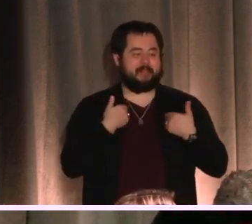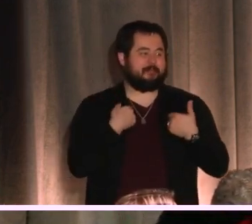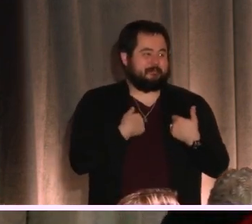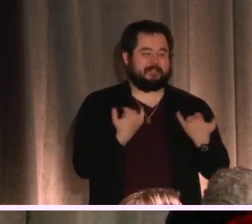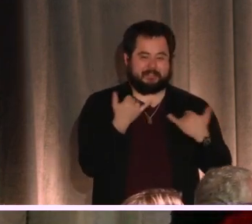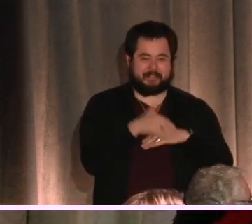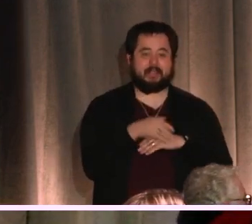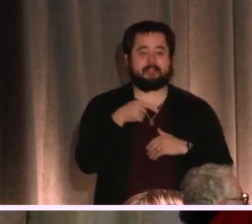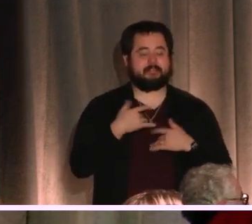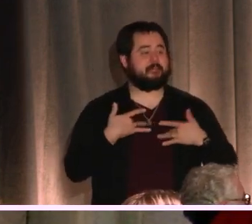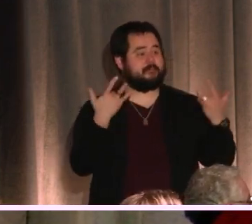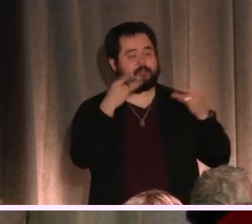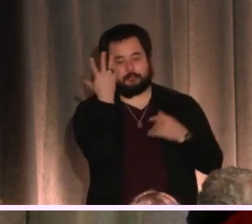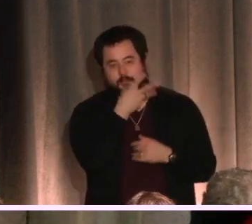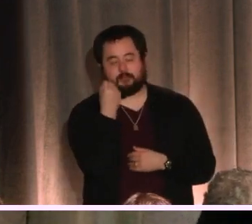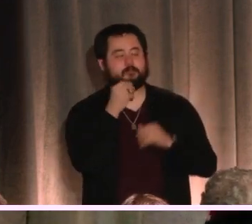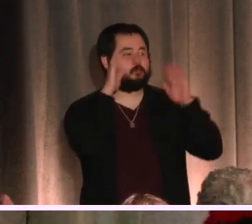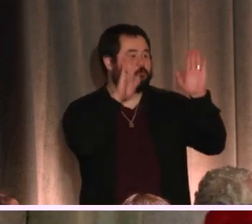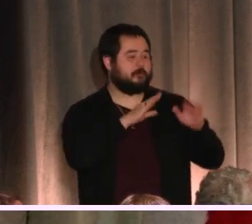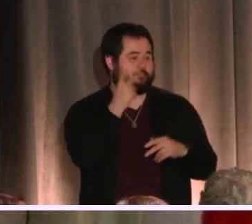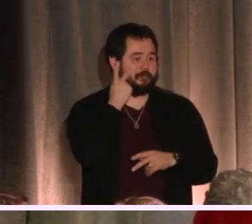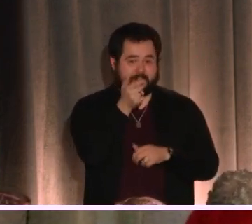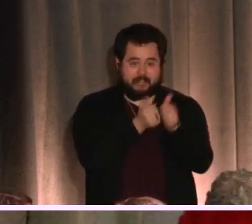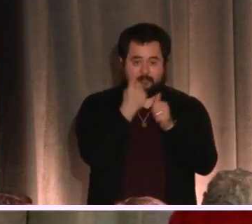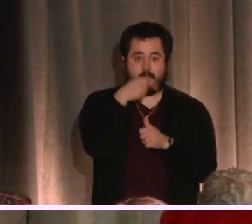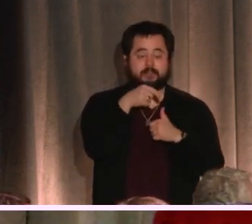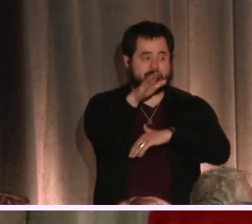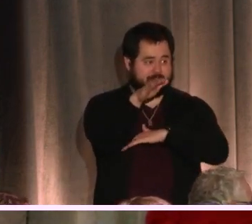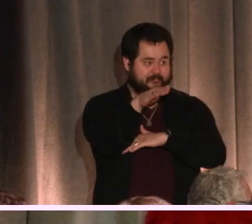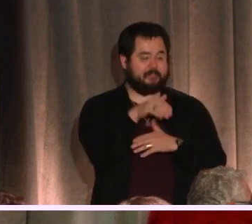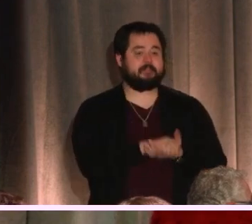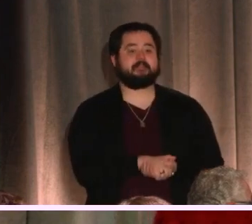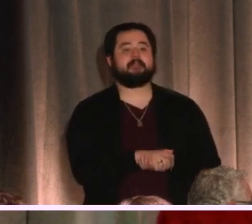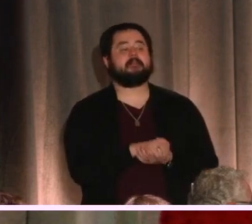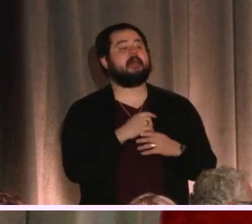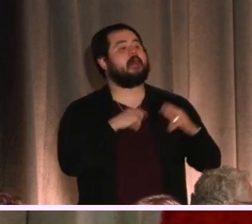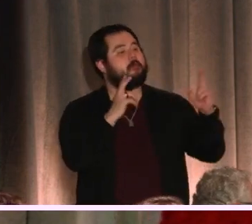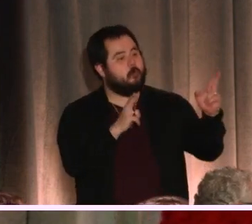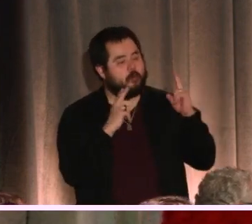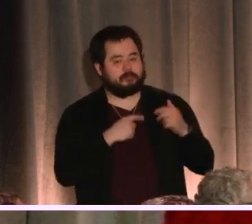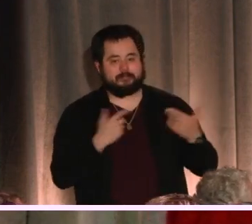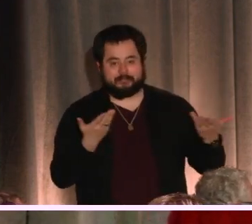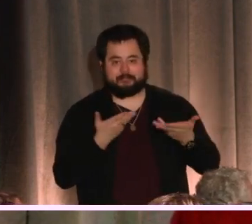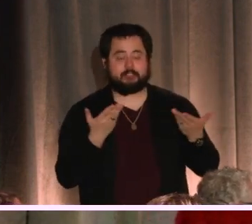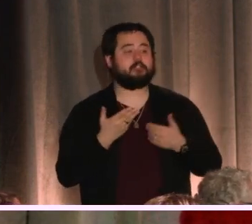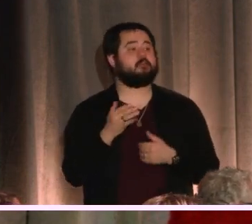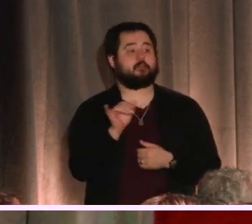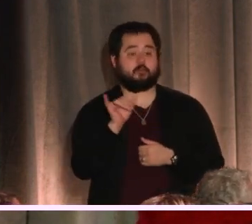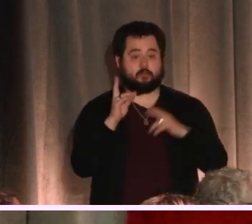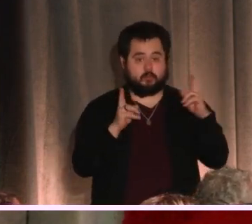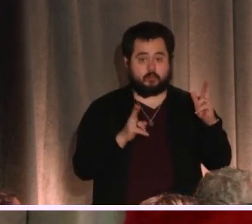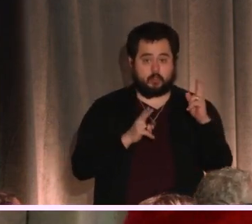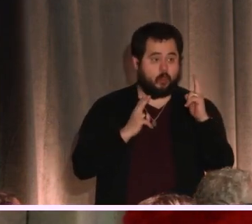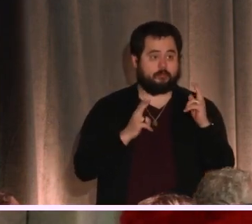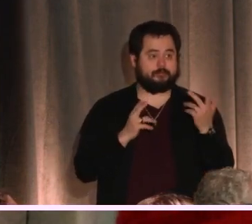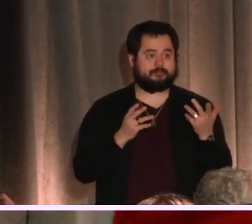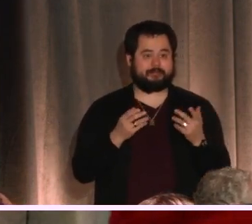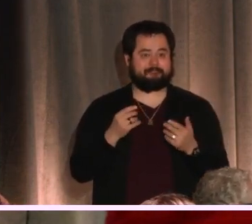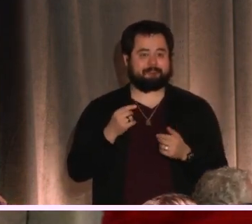is beautiful. It's so wonderful to see everyone this evening. It's an honor to be here, and it's also an honor to be honored.